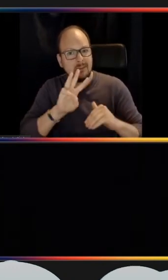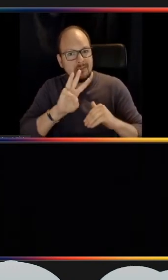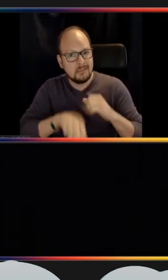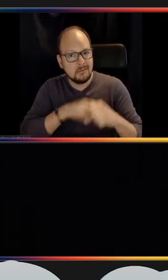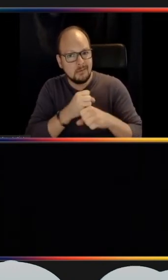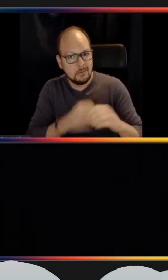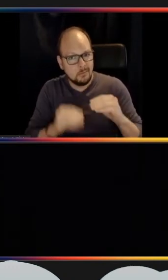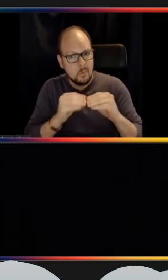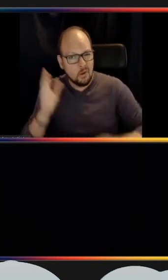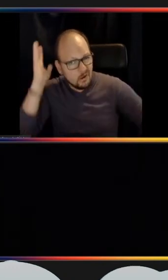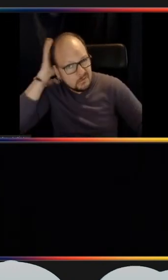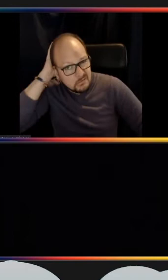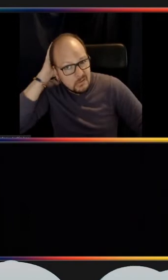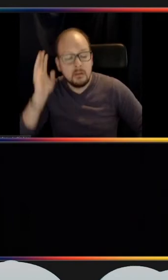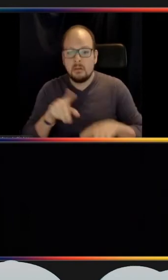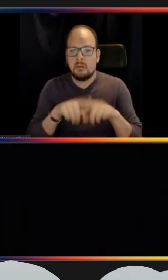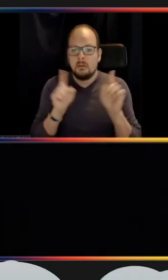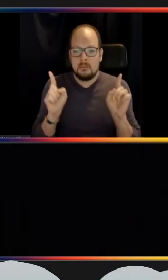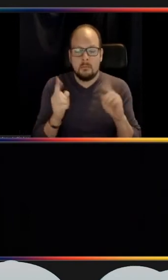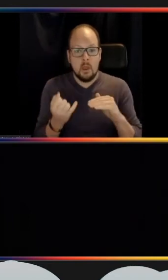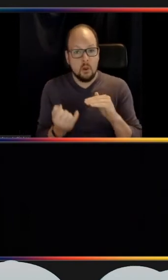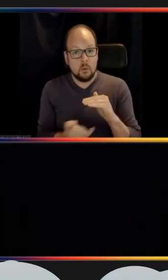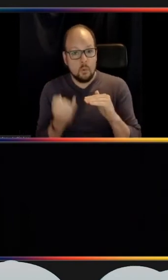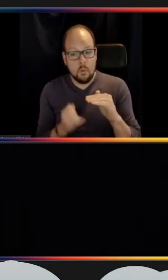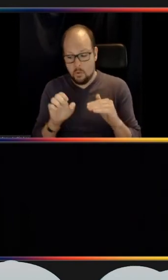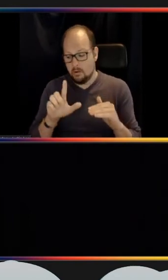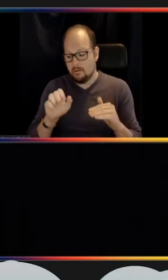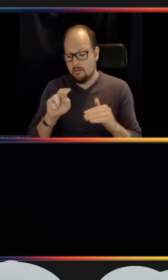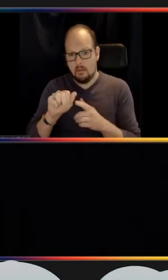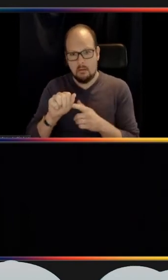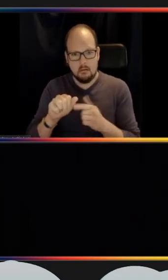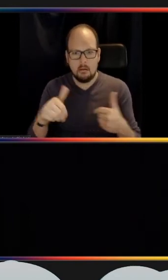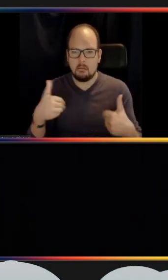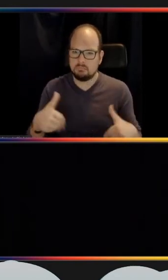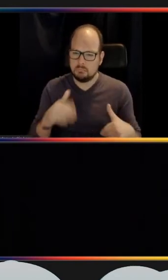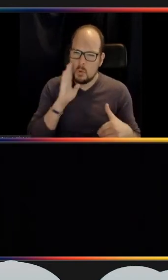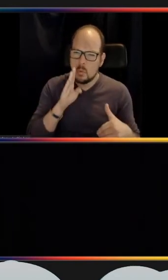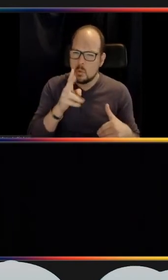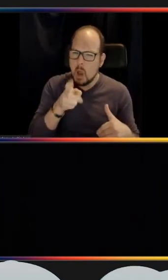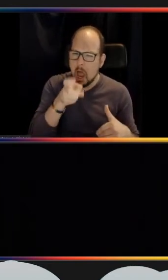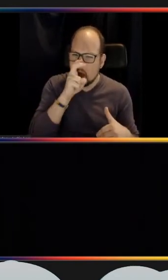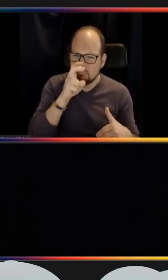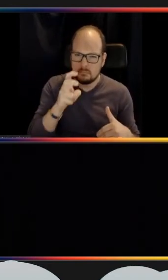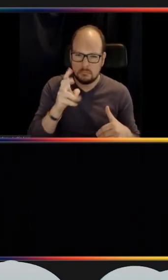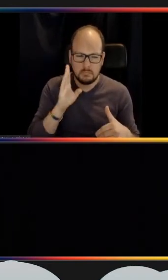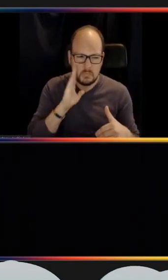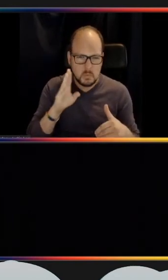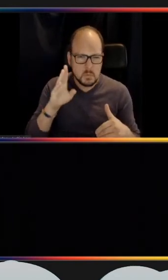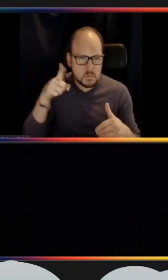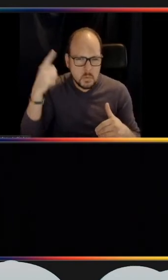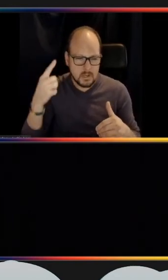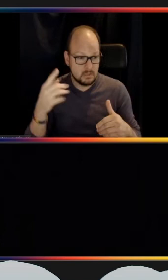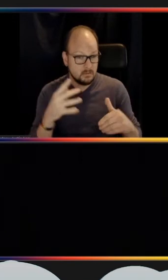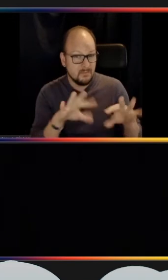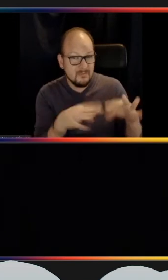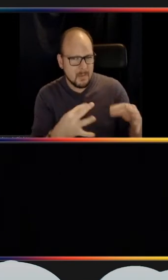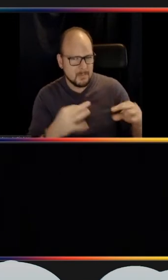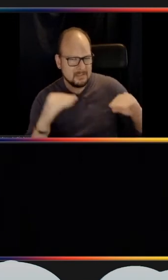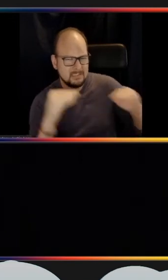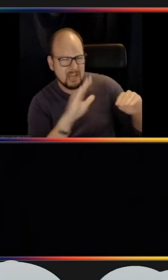think beginning of quarantine, Elena would definitely be super strict and crazy and trying to like educate her household. I don't